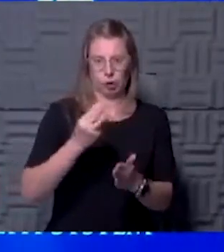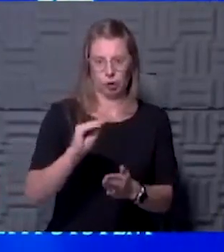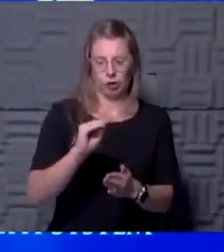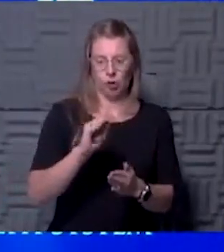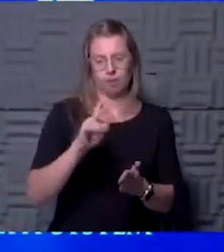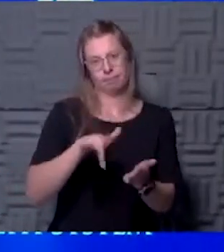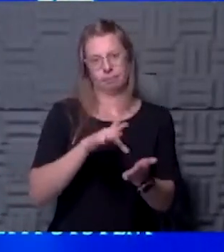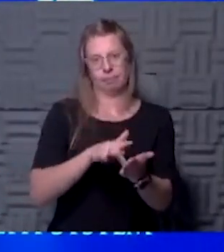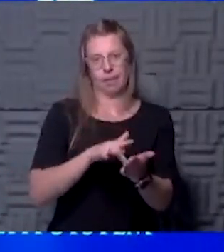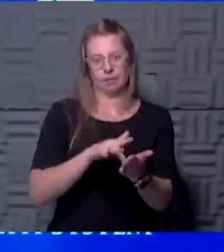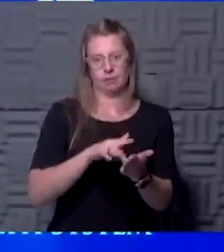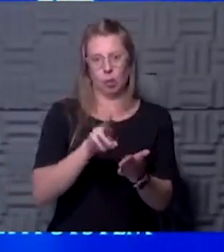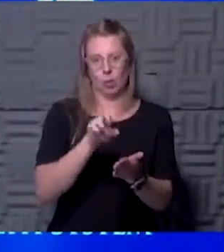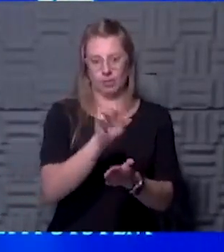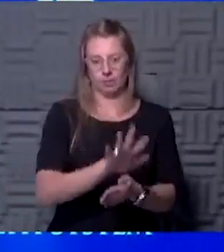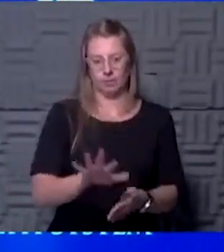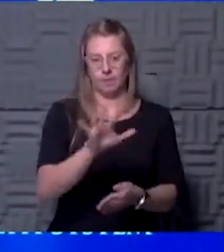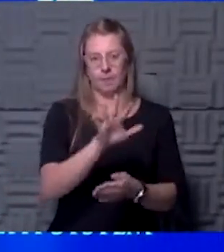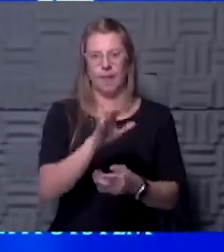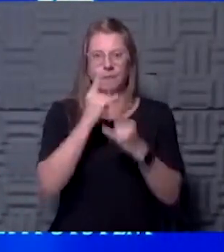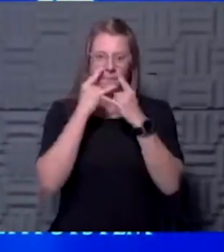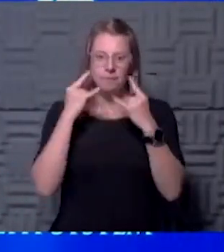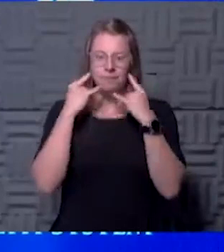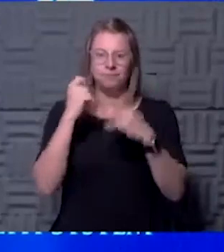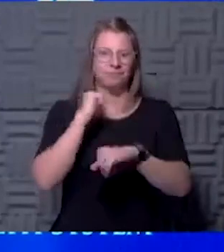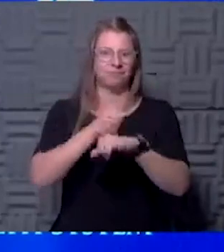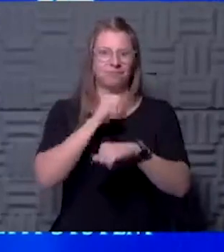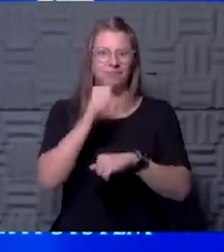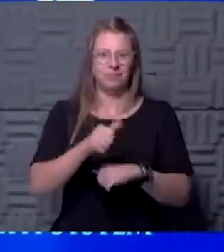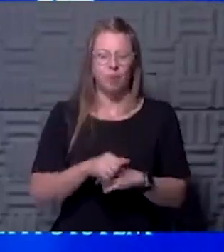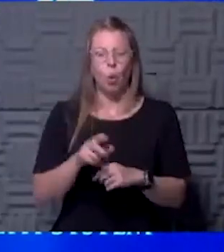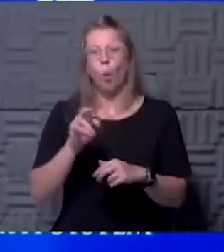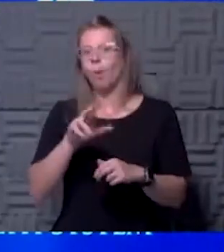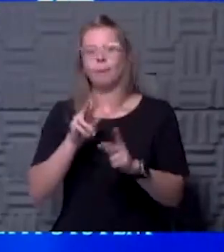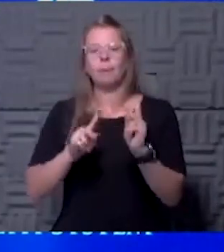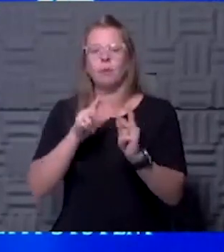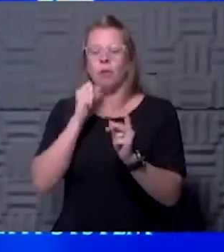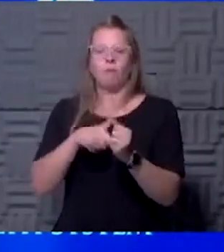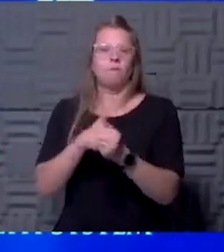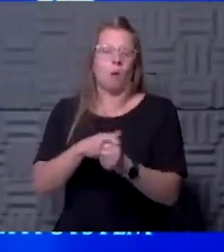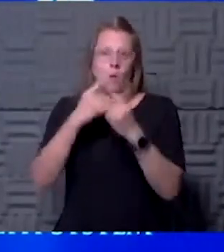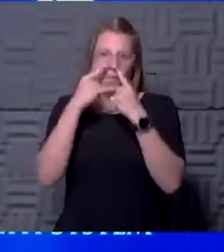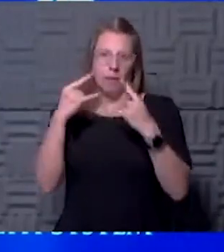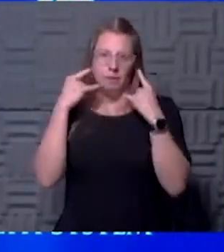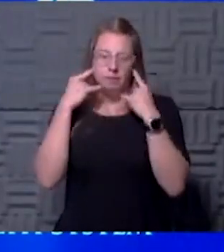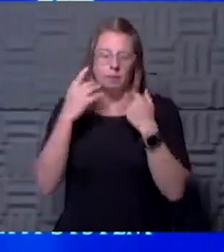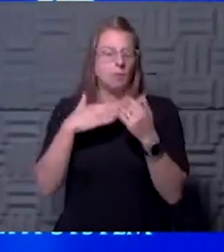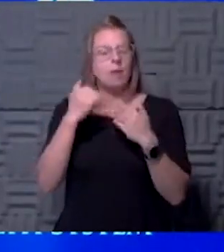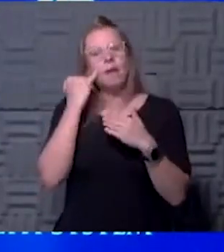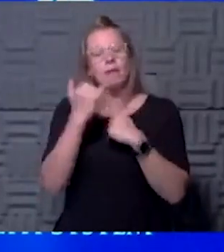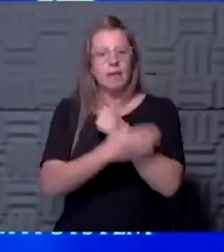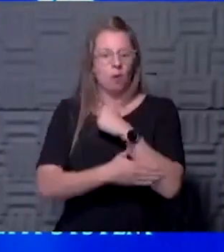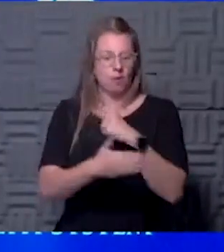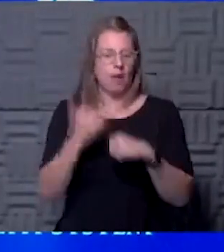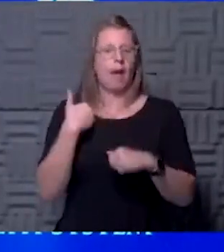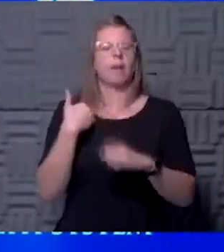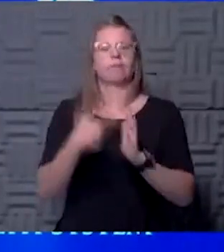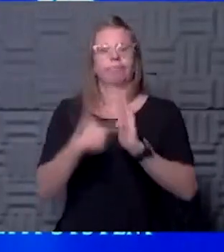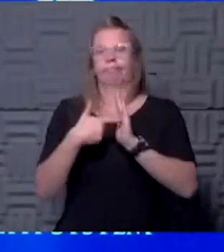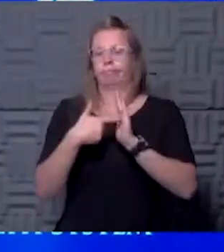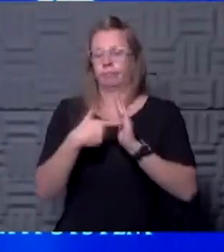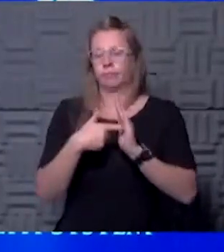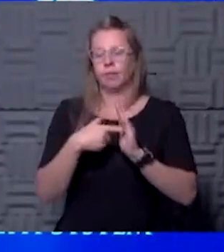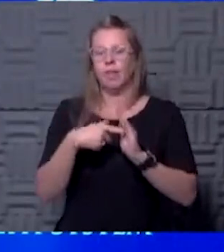where mask ordinances are not in place, where people don't do a good job of masking, even in the counties where they are, where there's a lot of social